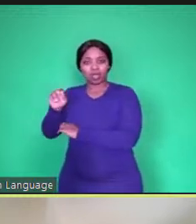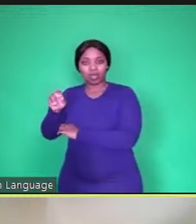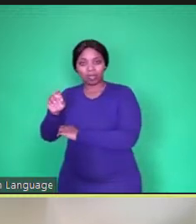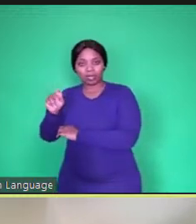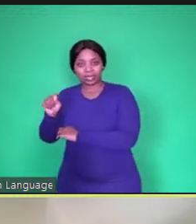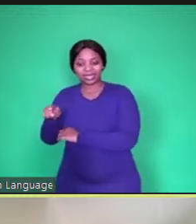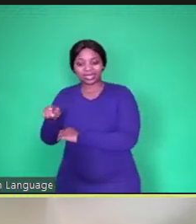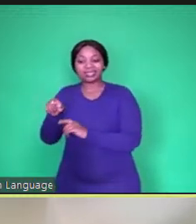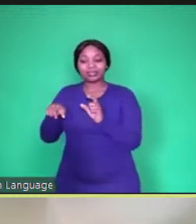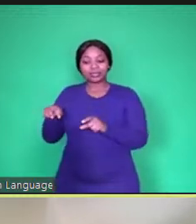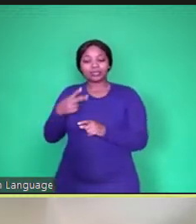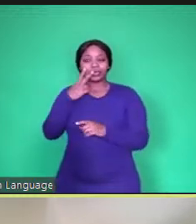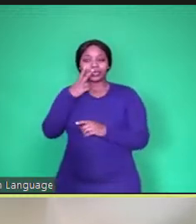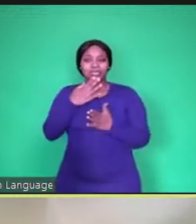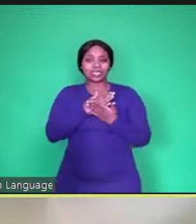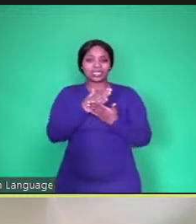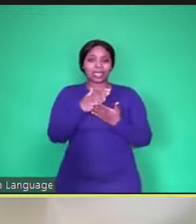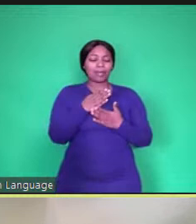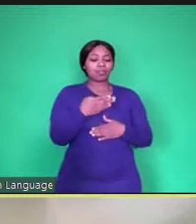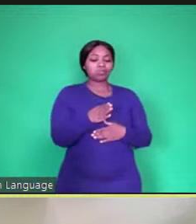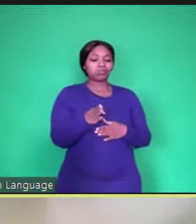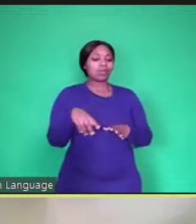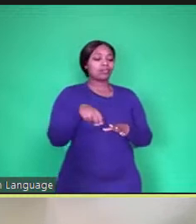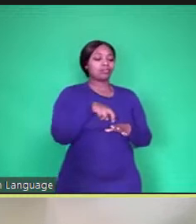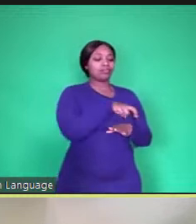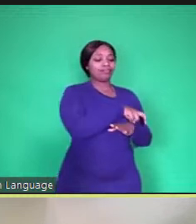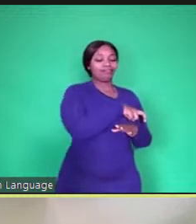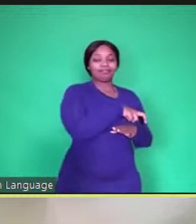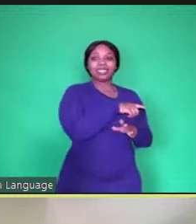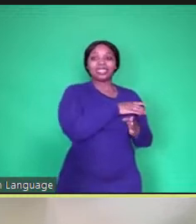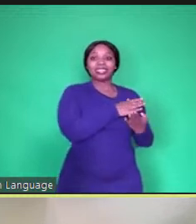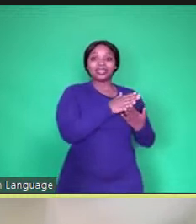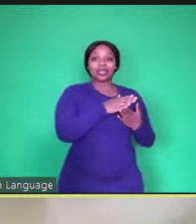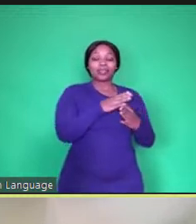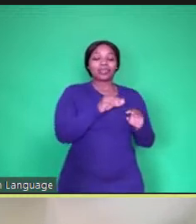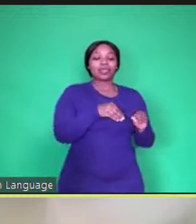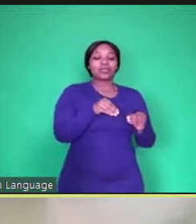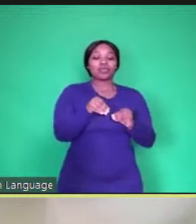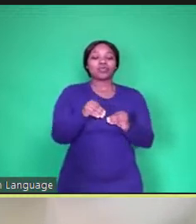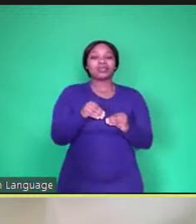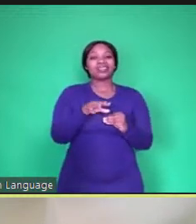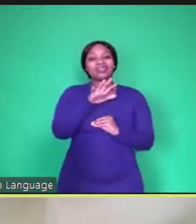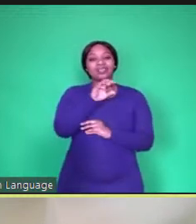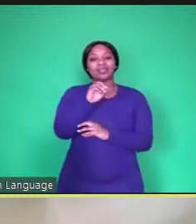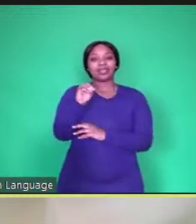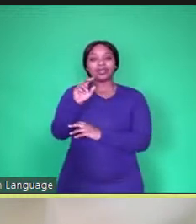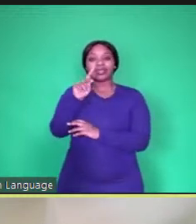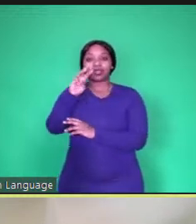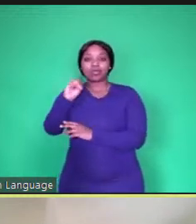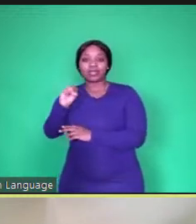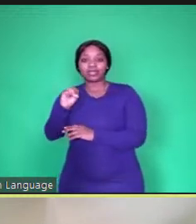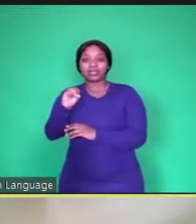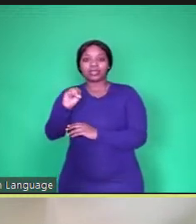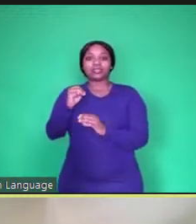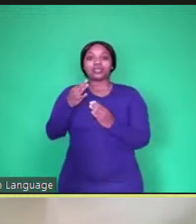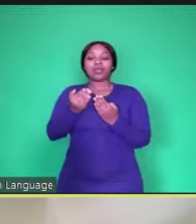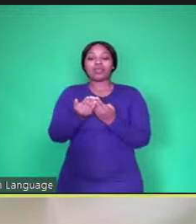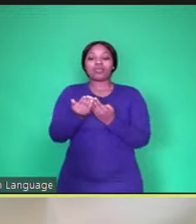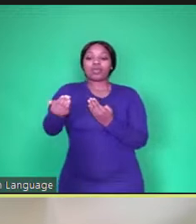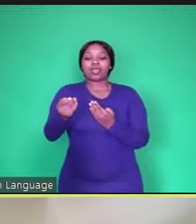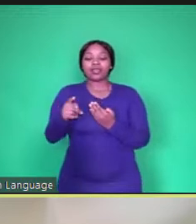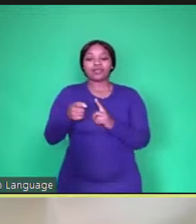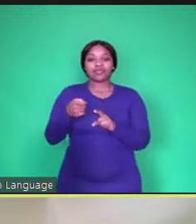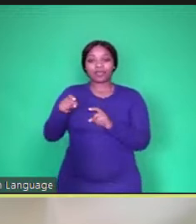migrate nearby the study site, but some, they move even far away, 500 kilometers away from the study site, to places